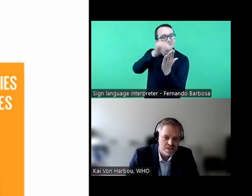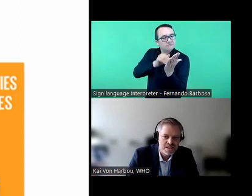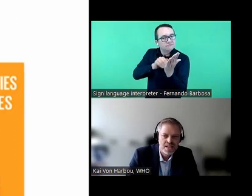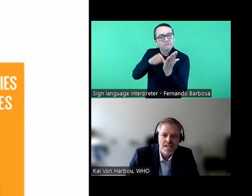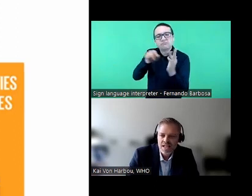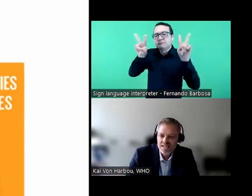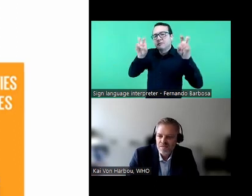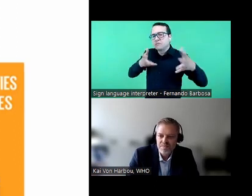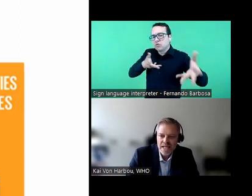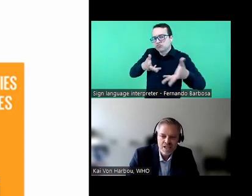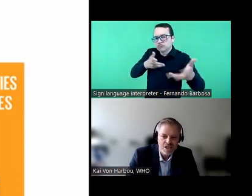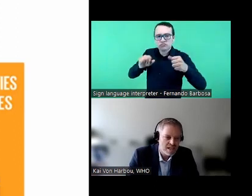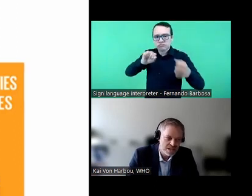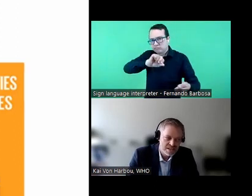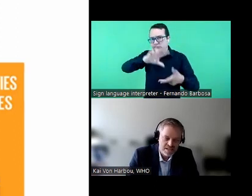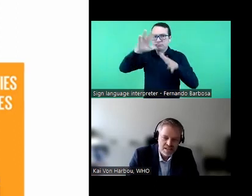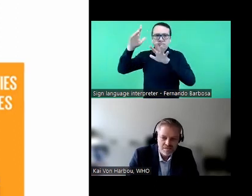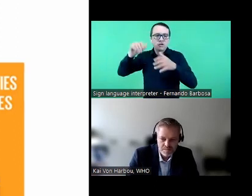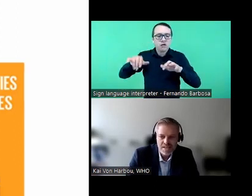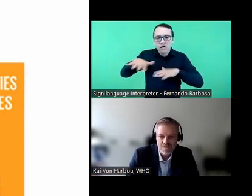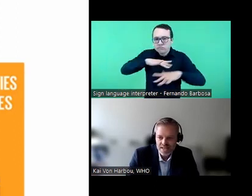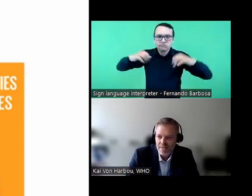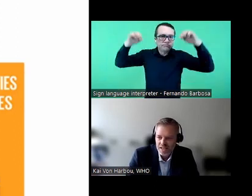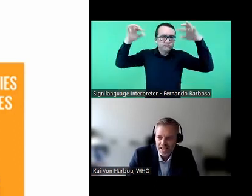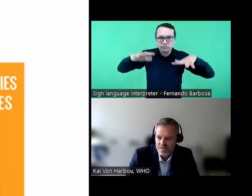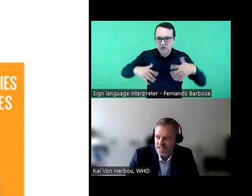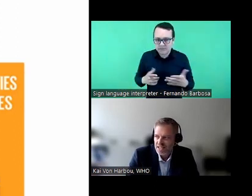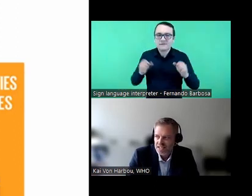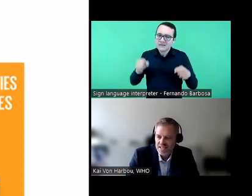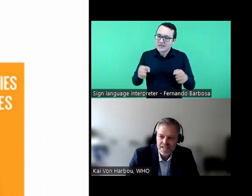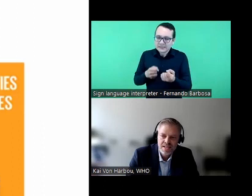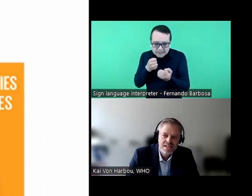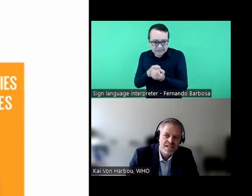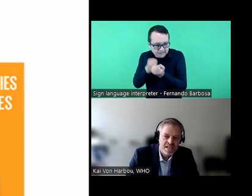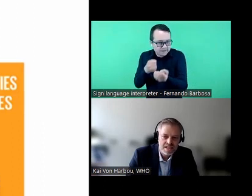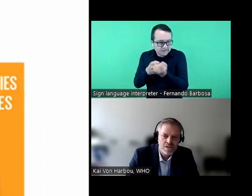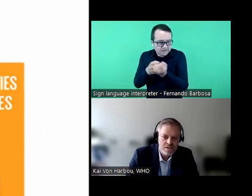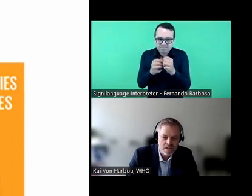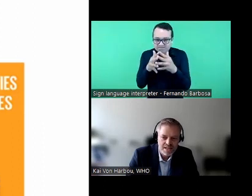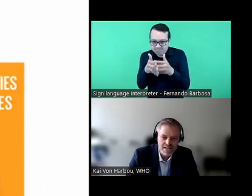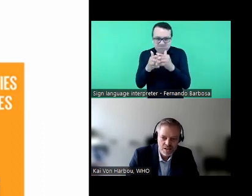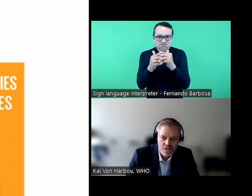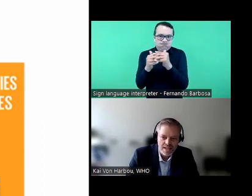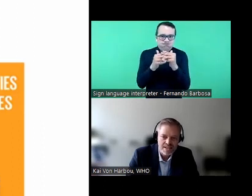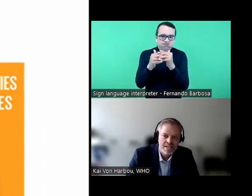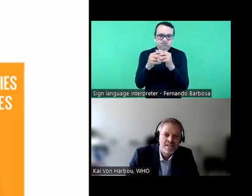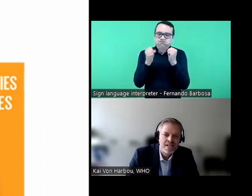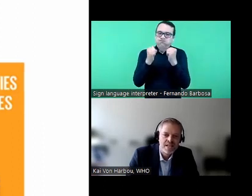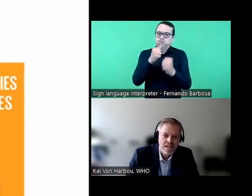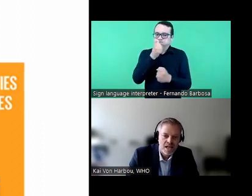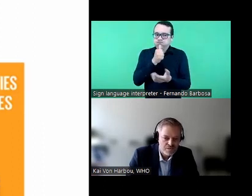Development Goals. And some of the main challenges for building risk management and resilience that need to be addressed in this